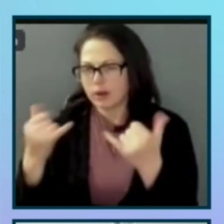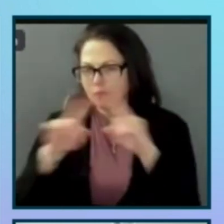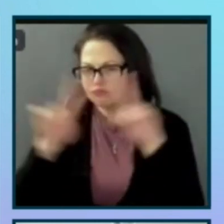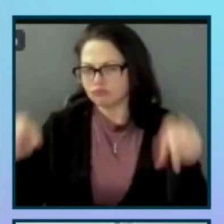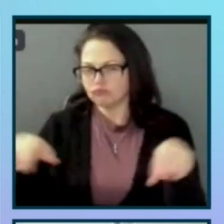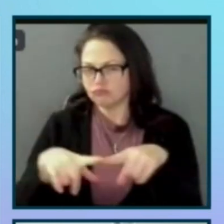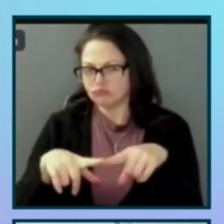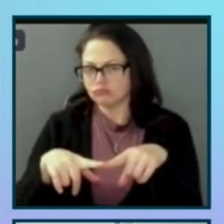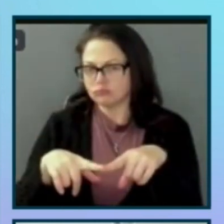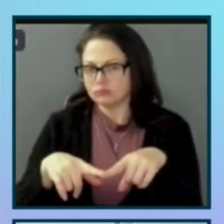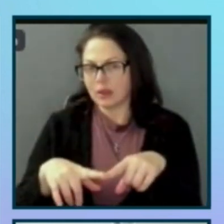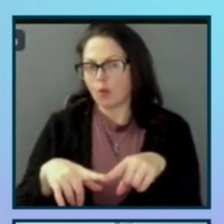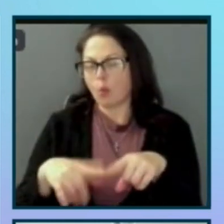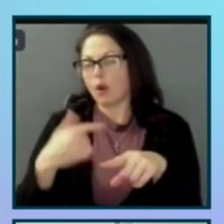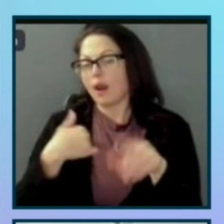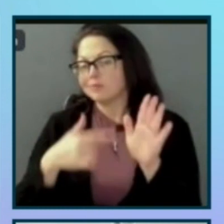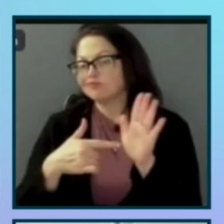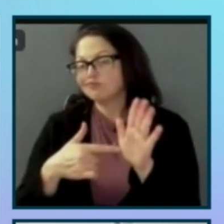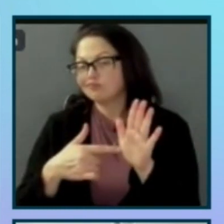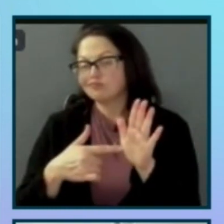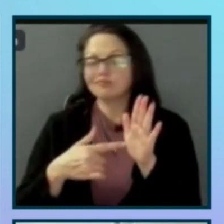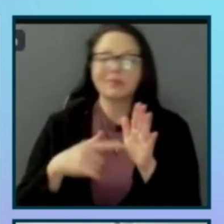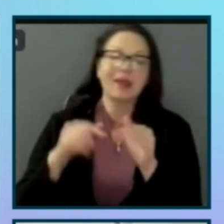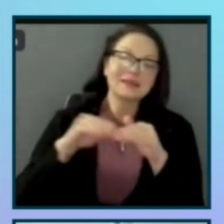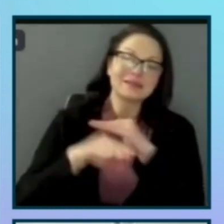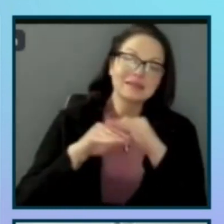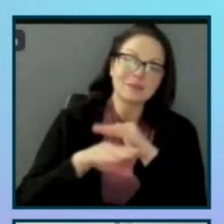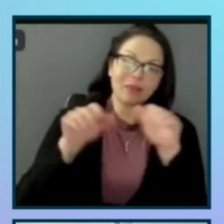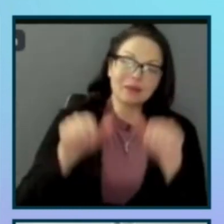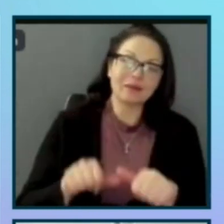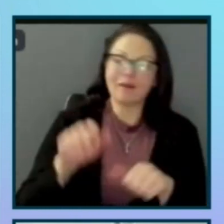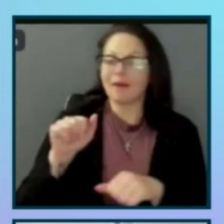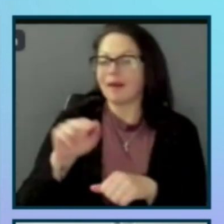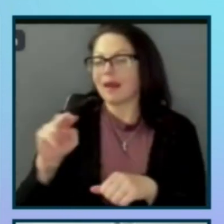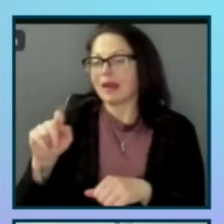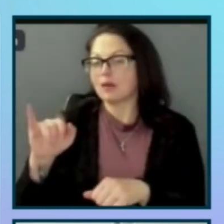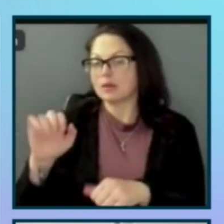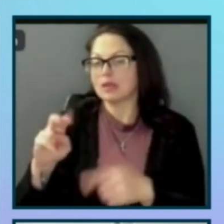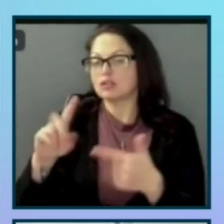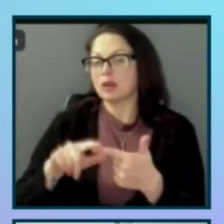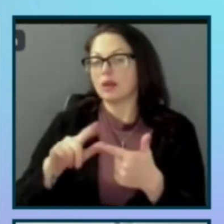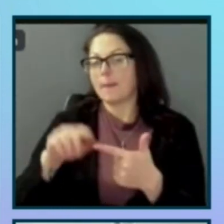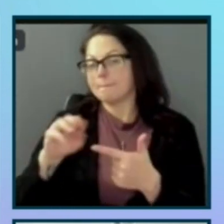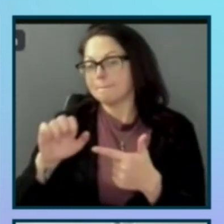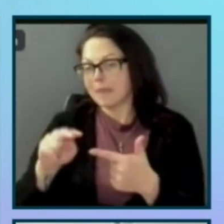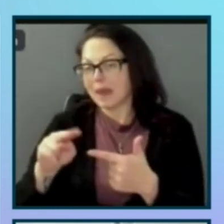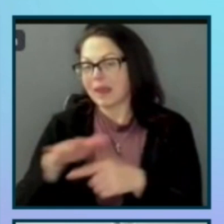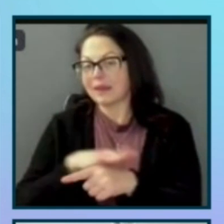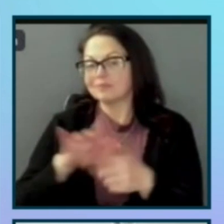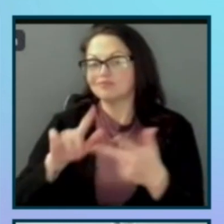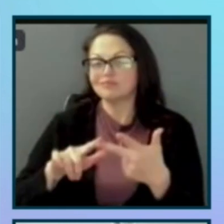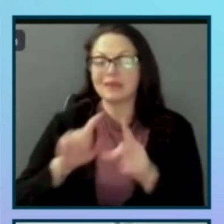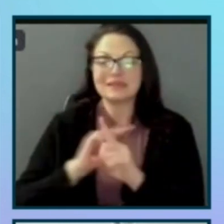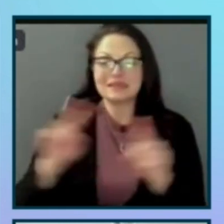off accessibility annotations such as the navigation landmark, the main landmark, different heading levels. So we